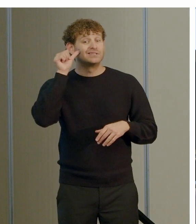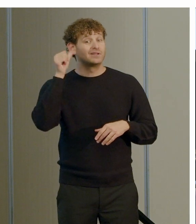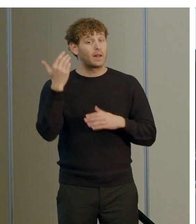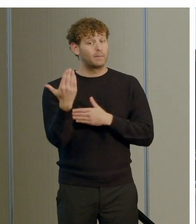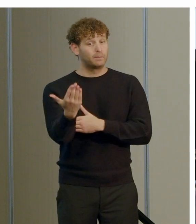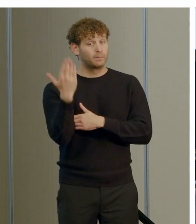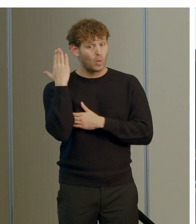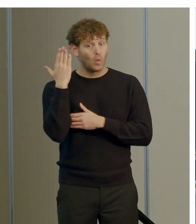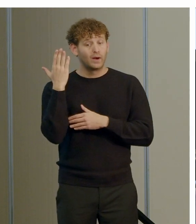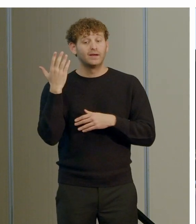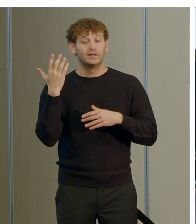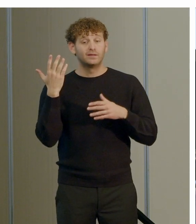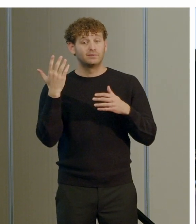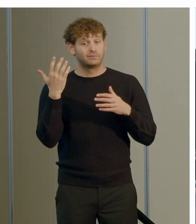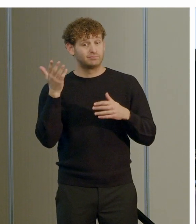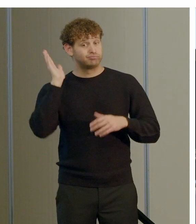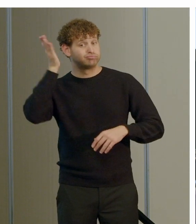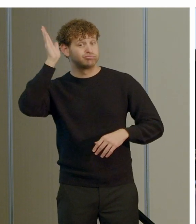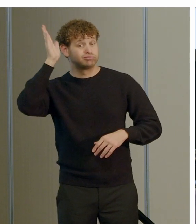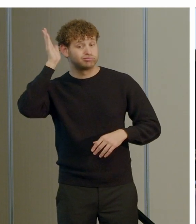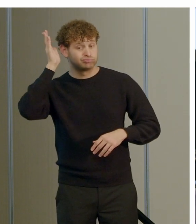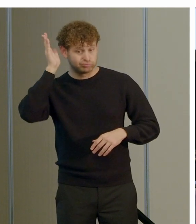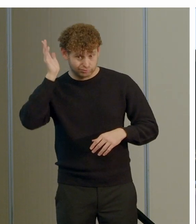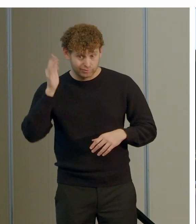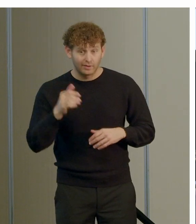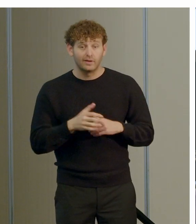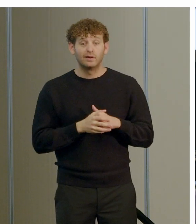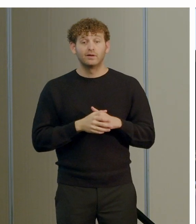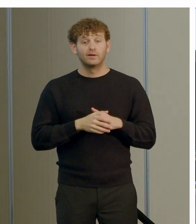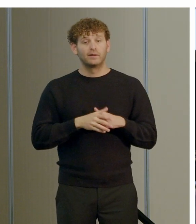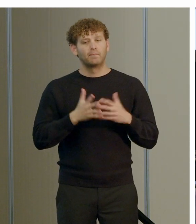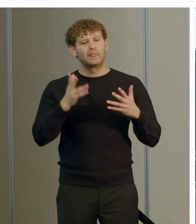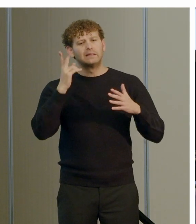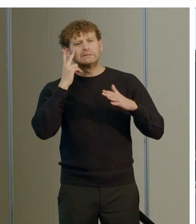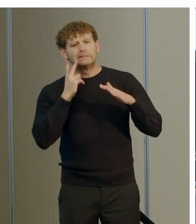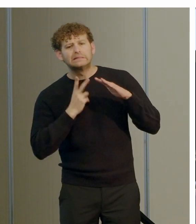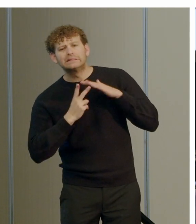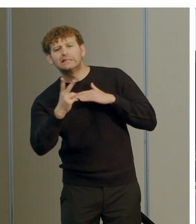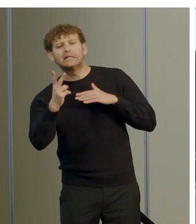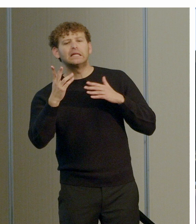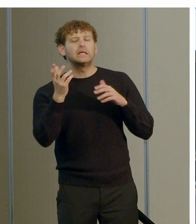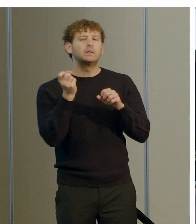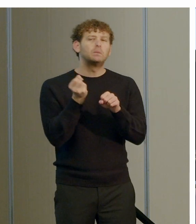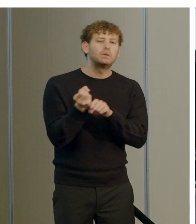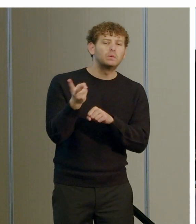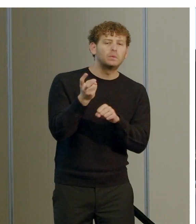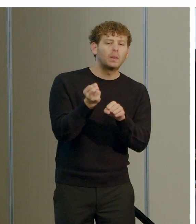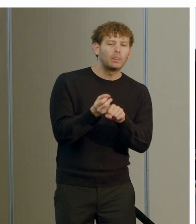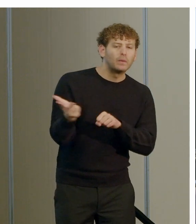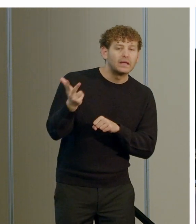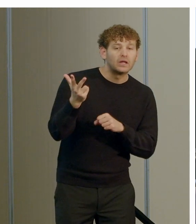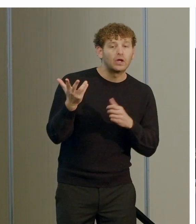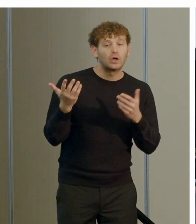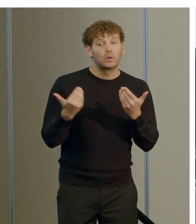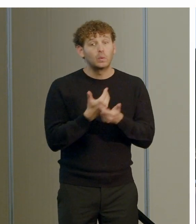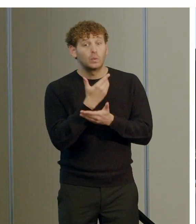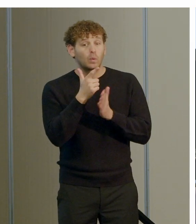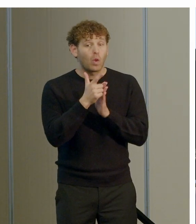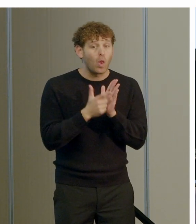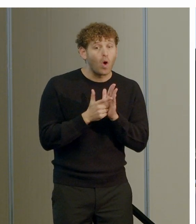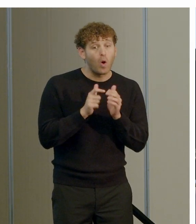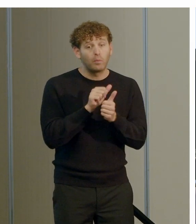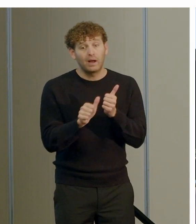crystal ball was telling her about the next few years in the US federal government about new laws being passed. The good guess